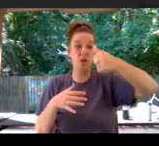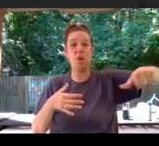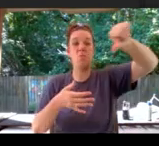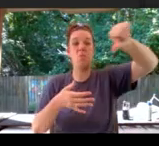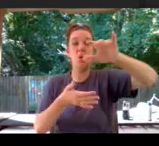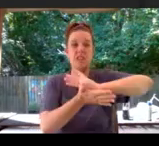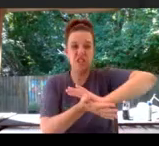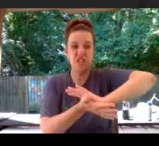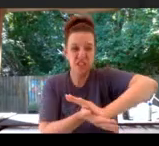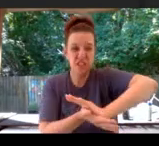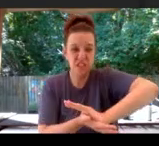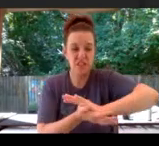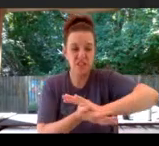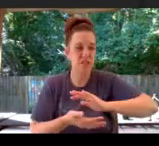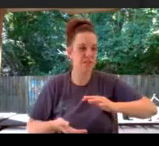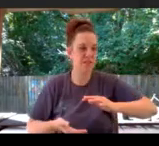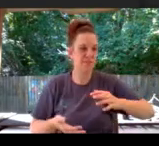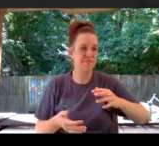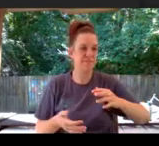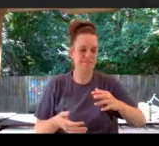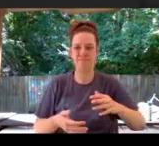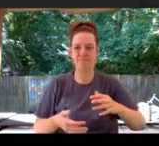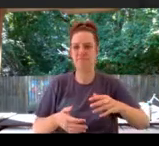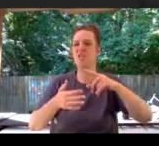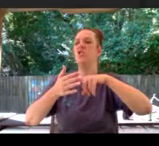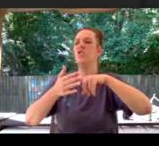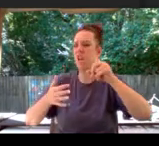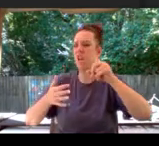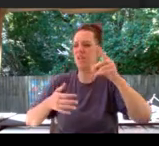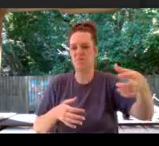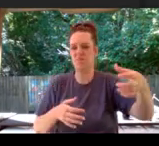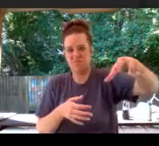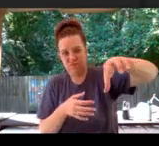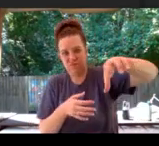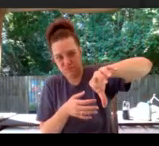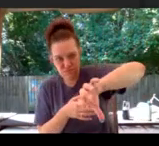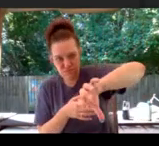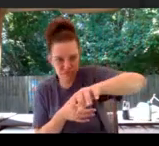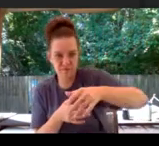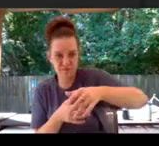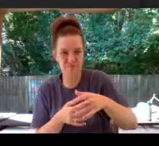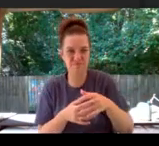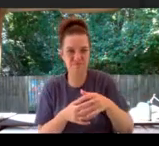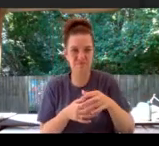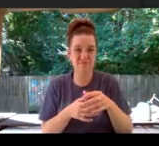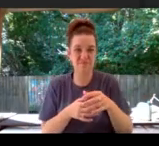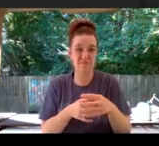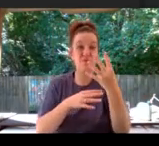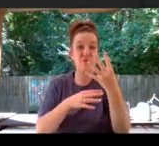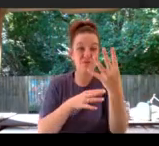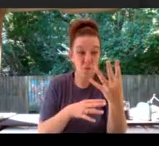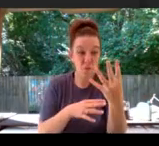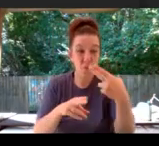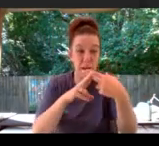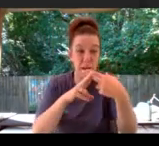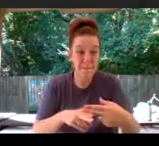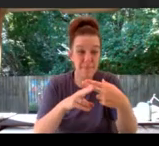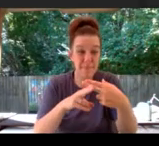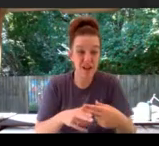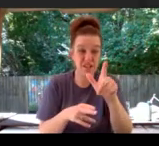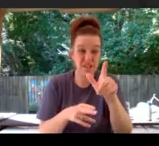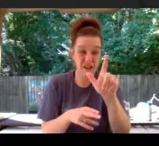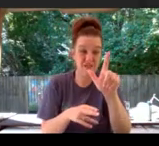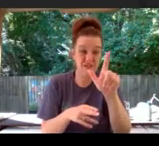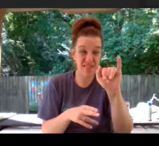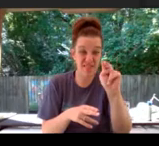Niles. "Pouring the cheese," said Miles. He dumped 4 pounds of Limburger